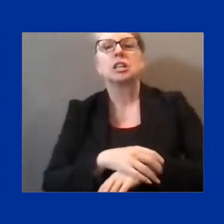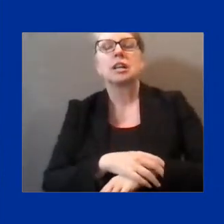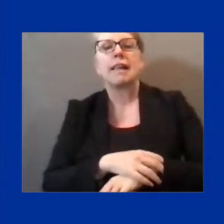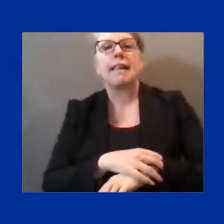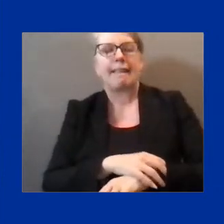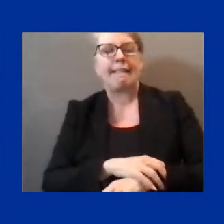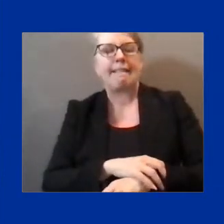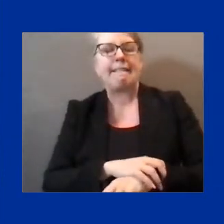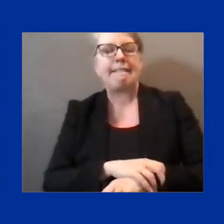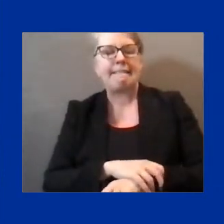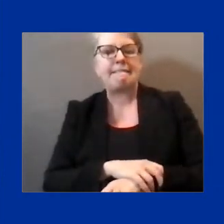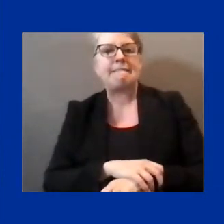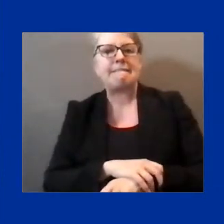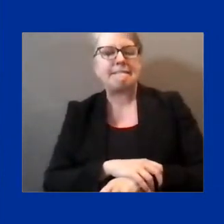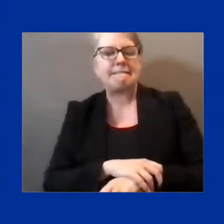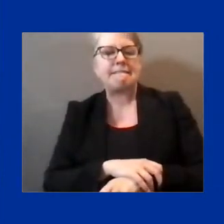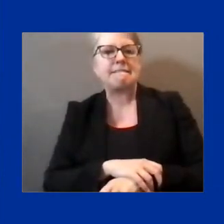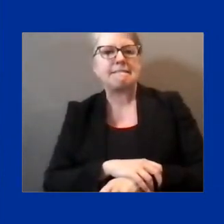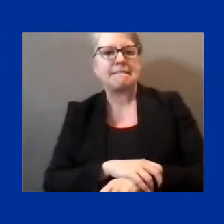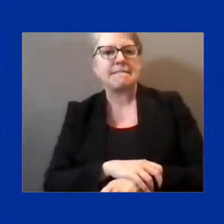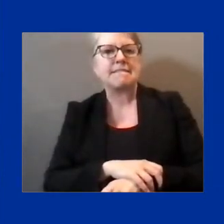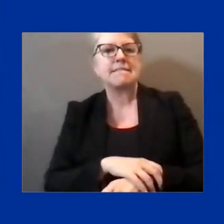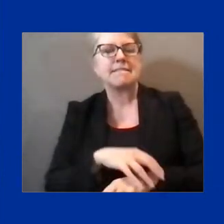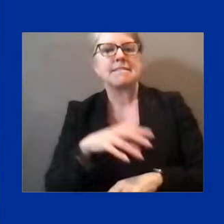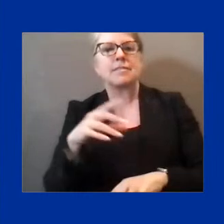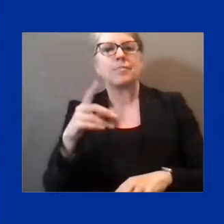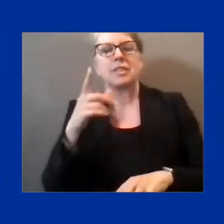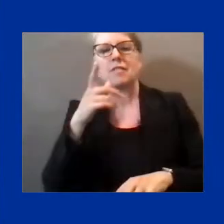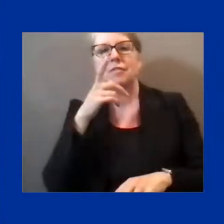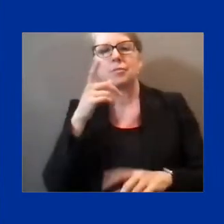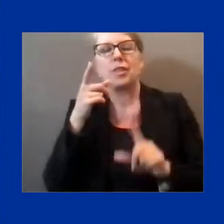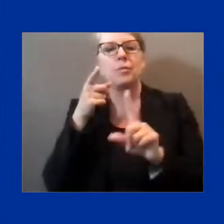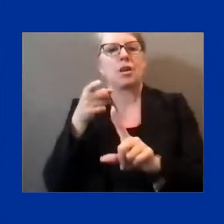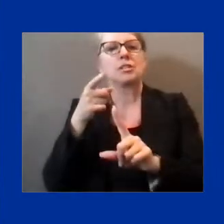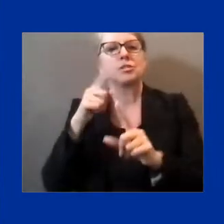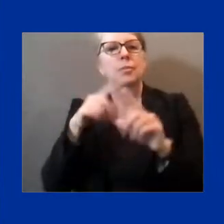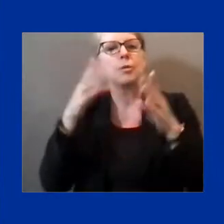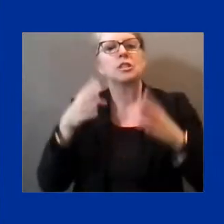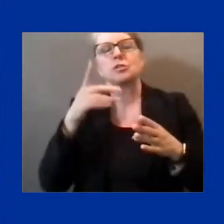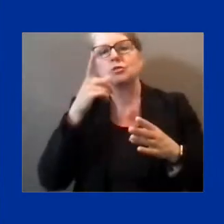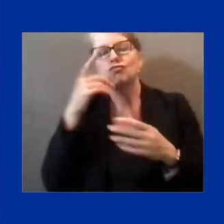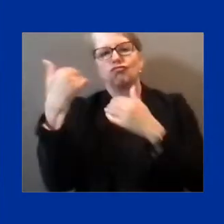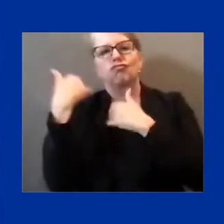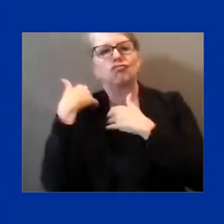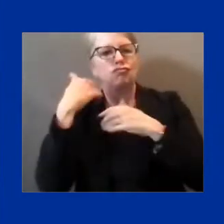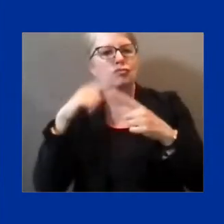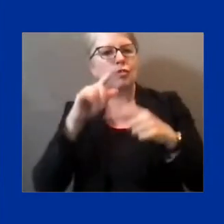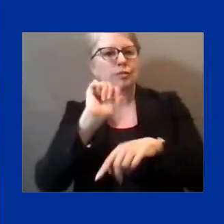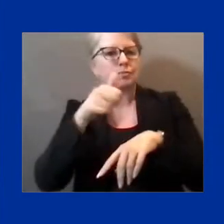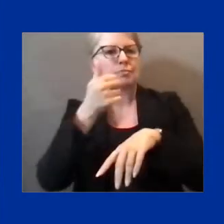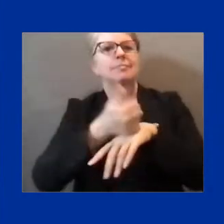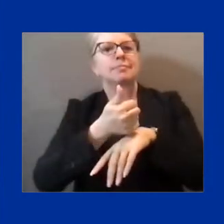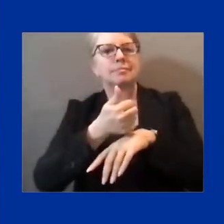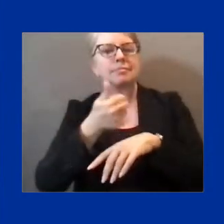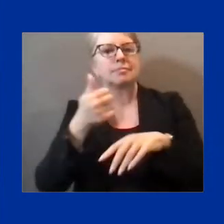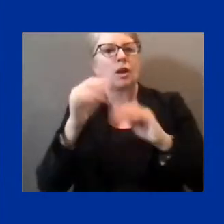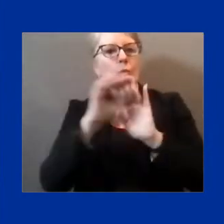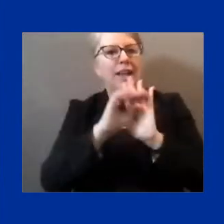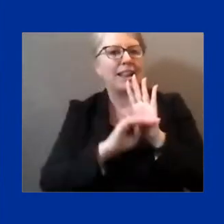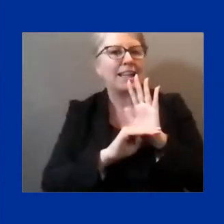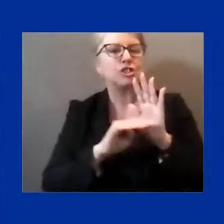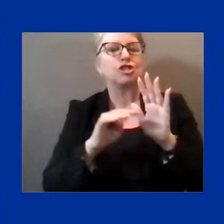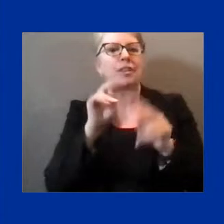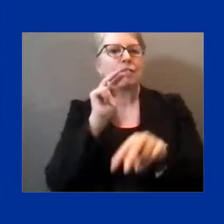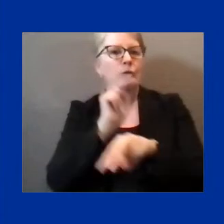with regard to the person in charge of implementing those regulations, the enforcement side of